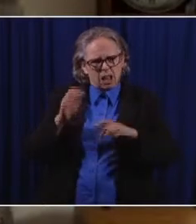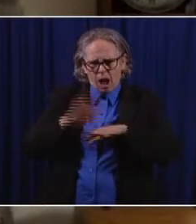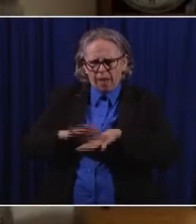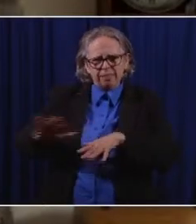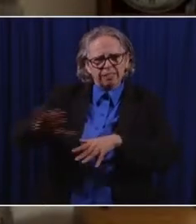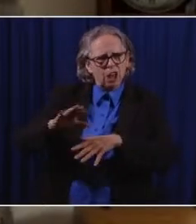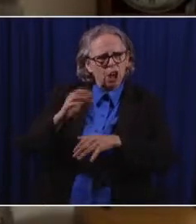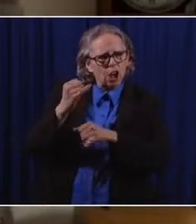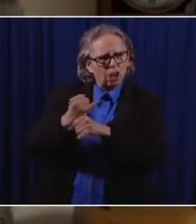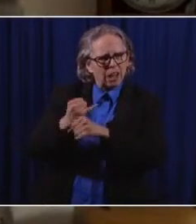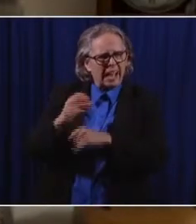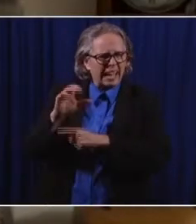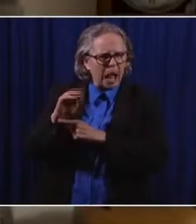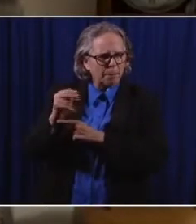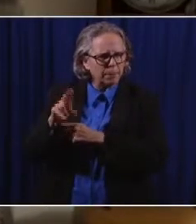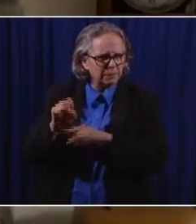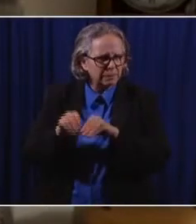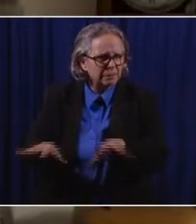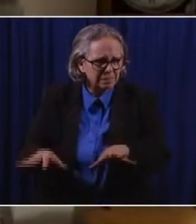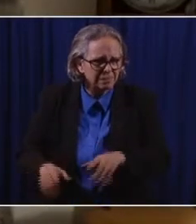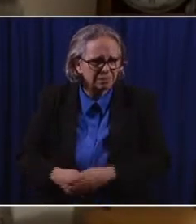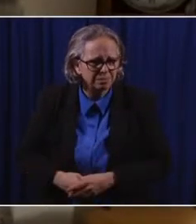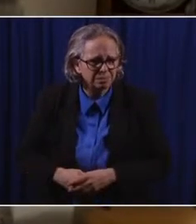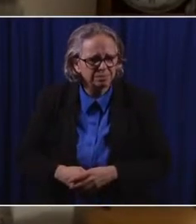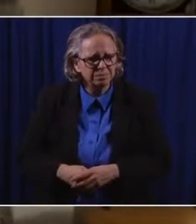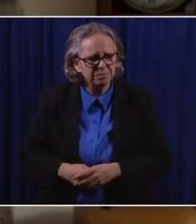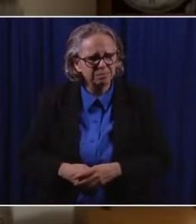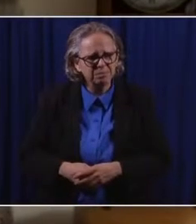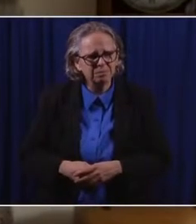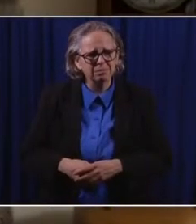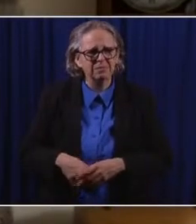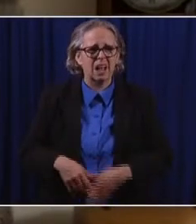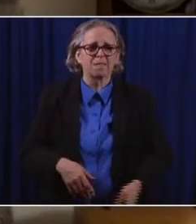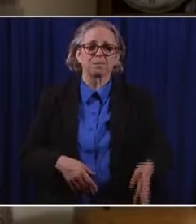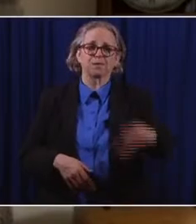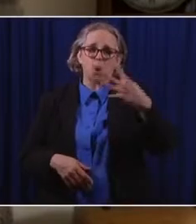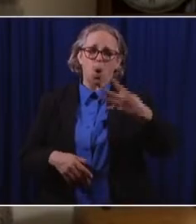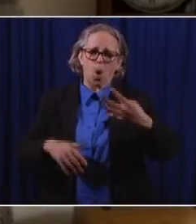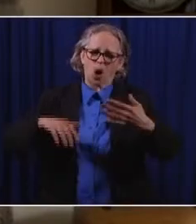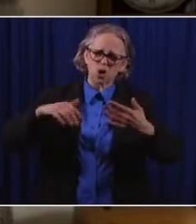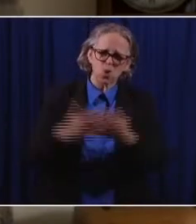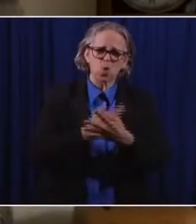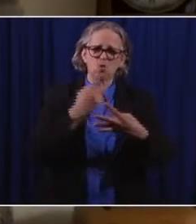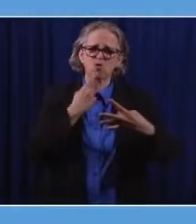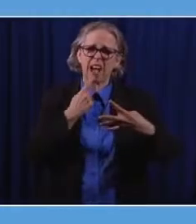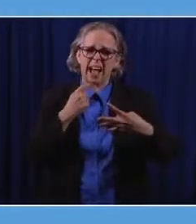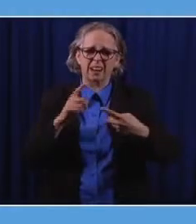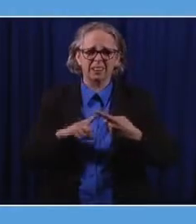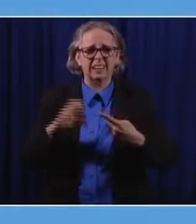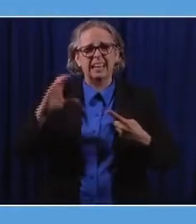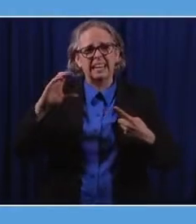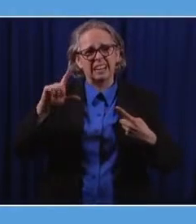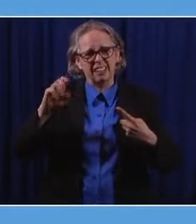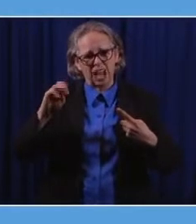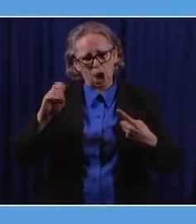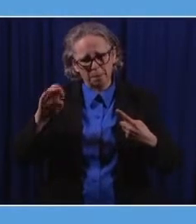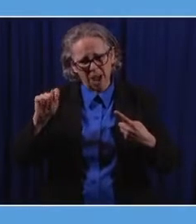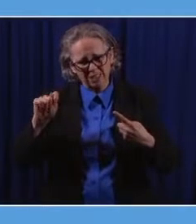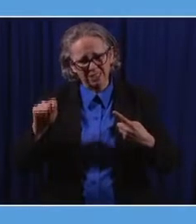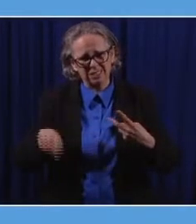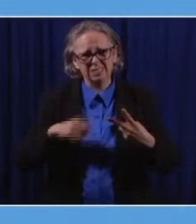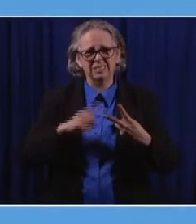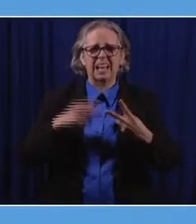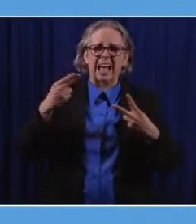Let me talk about the 4 new red counties. 4 new red counties are Claremont, Hamilton,